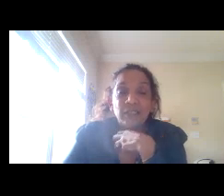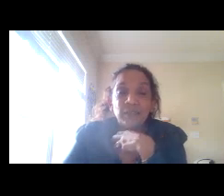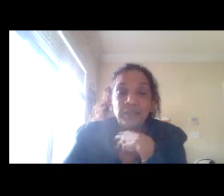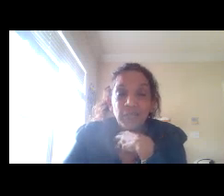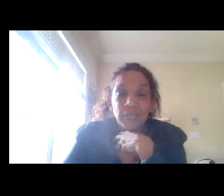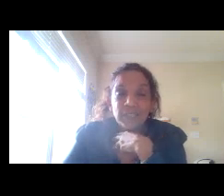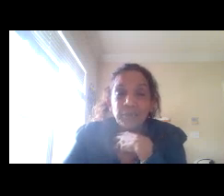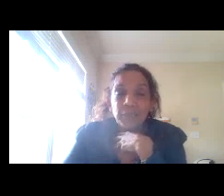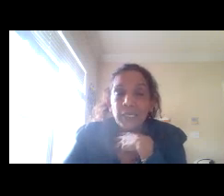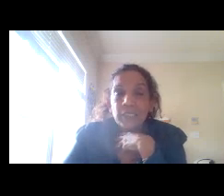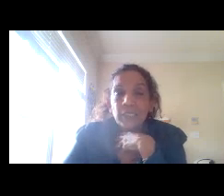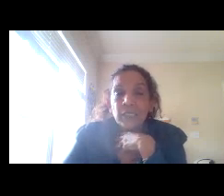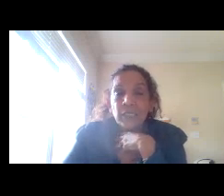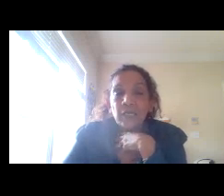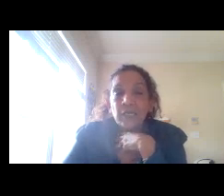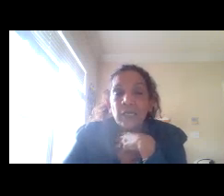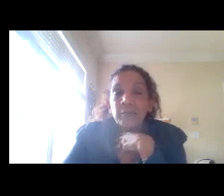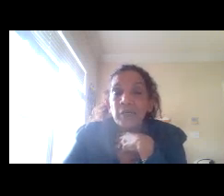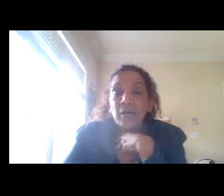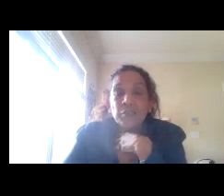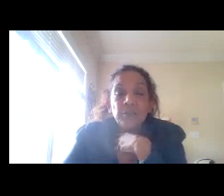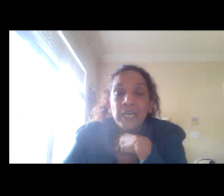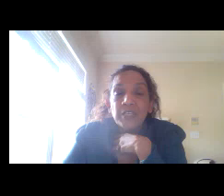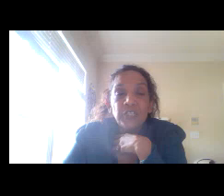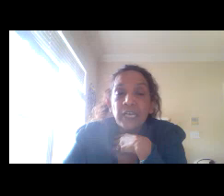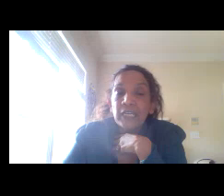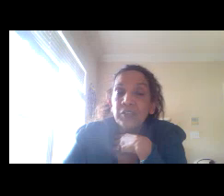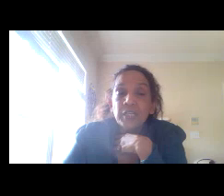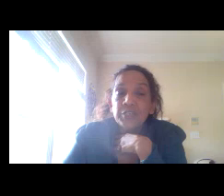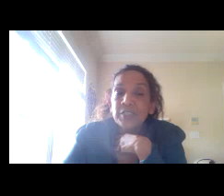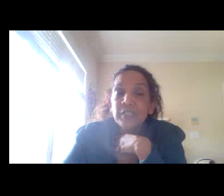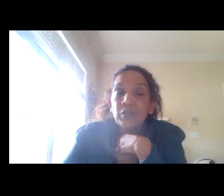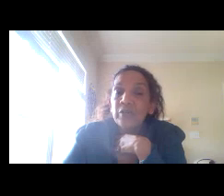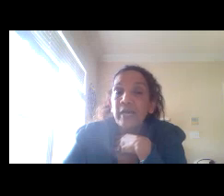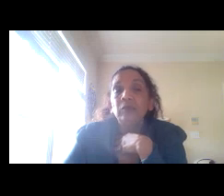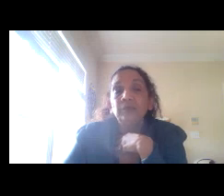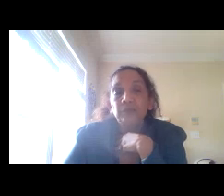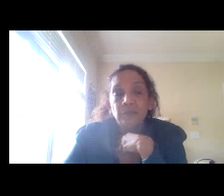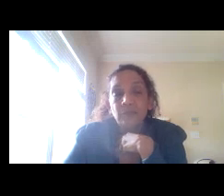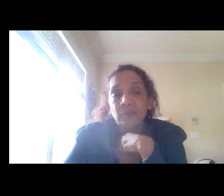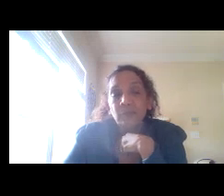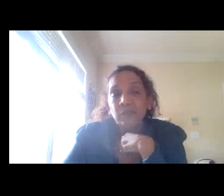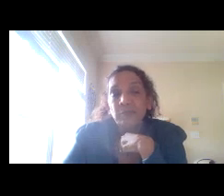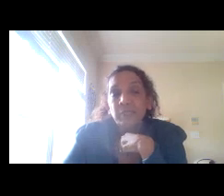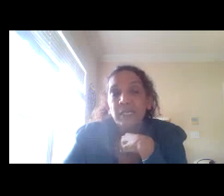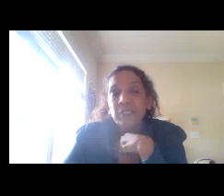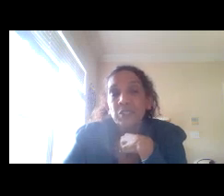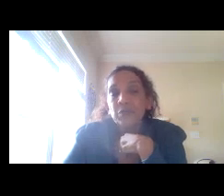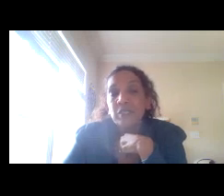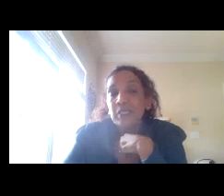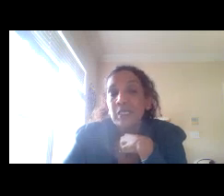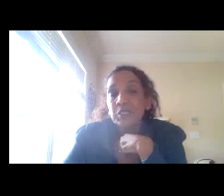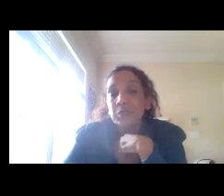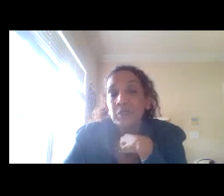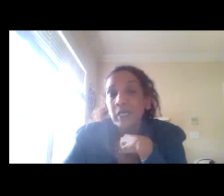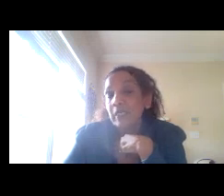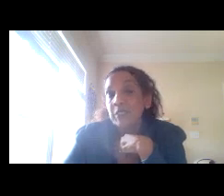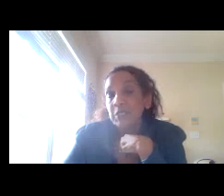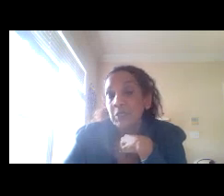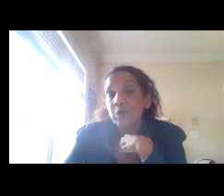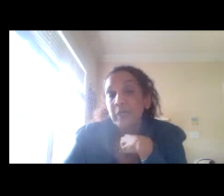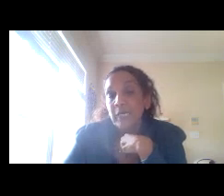streamline things, but about how to manage the calculations and drawdown, because I do see